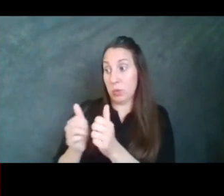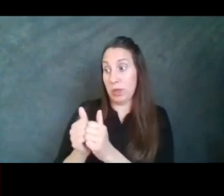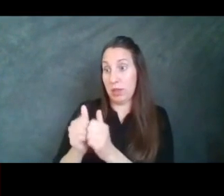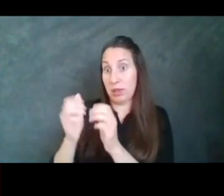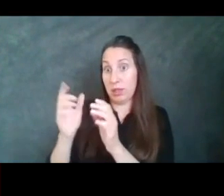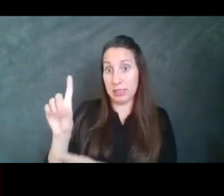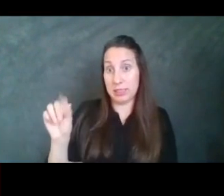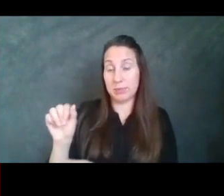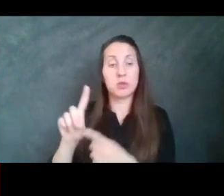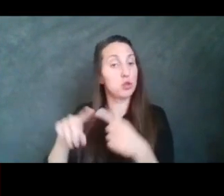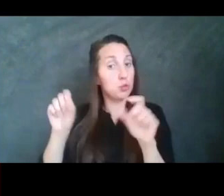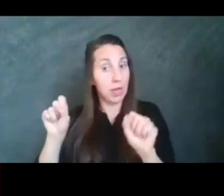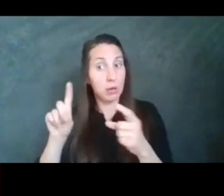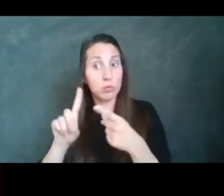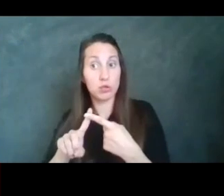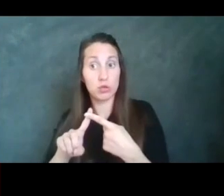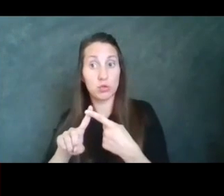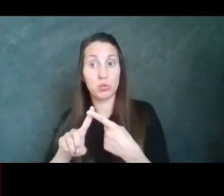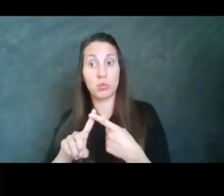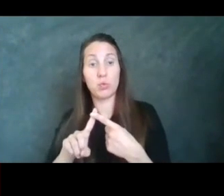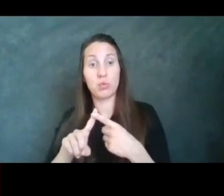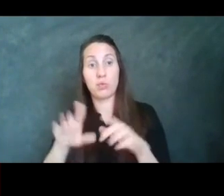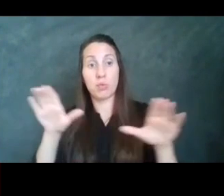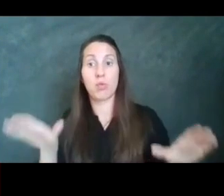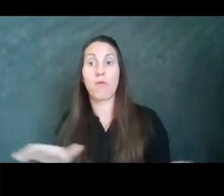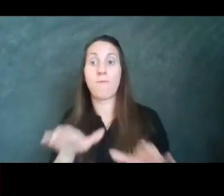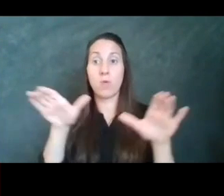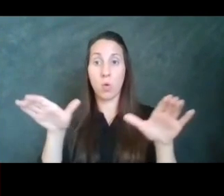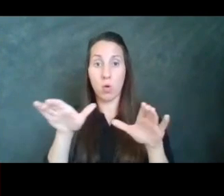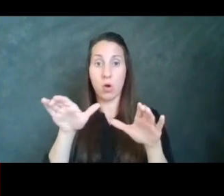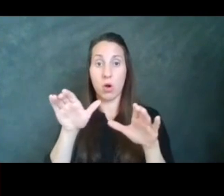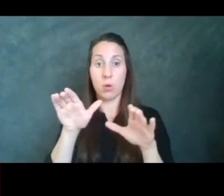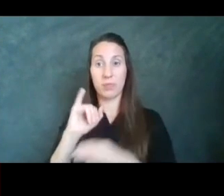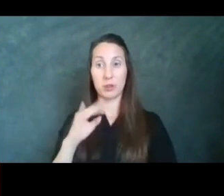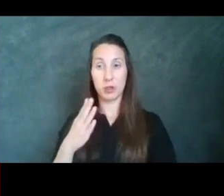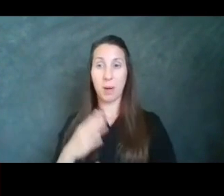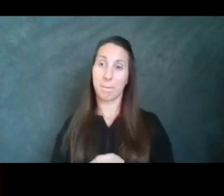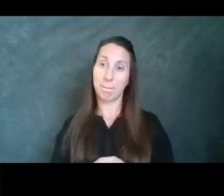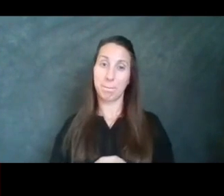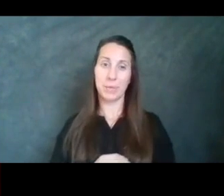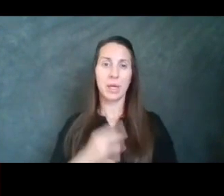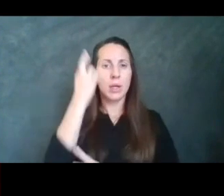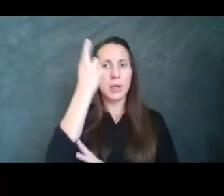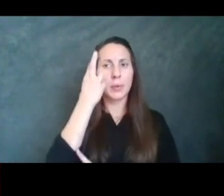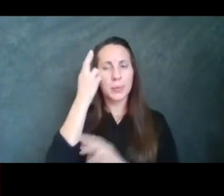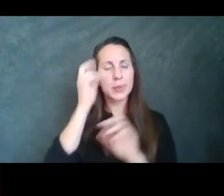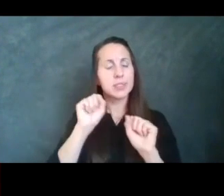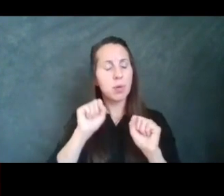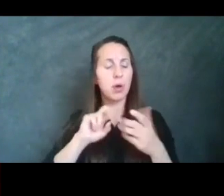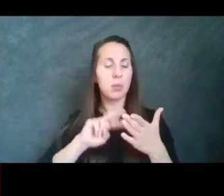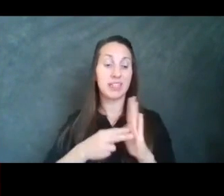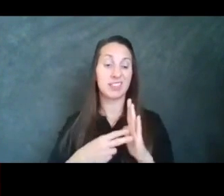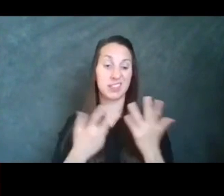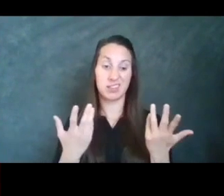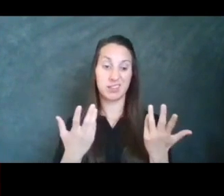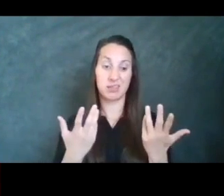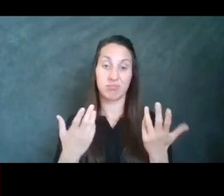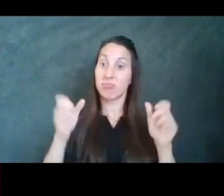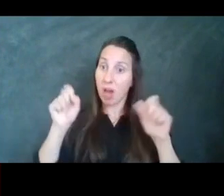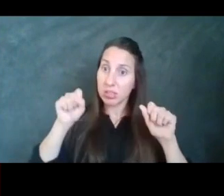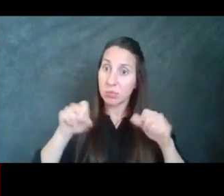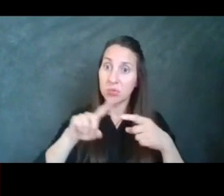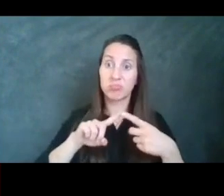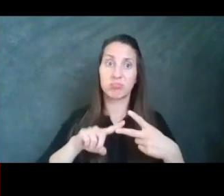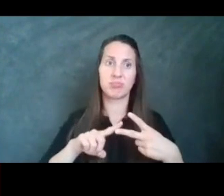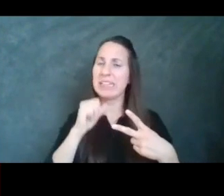to perform the essential functions of the job. Reasonable means that it's reasonable, it's possible, it's not